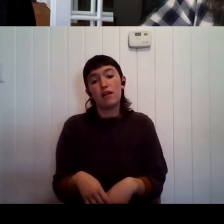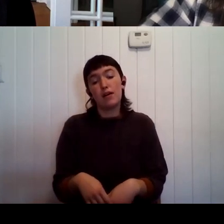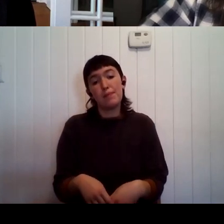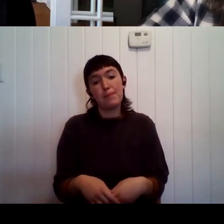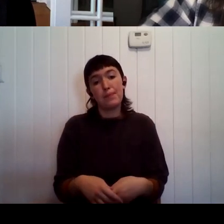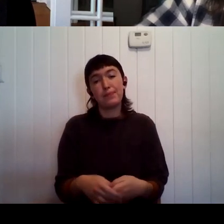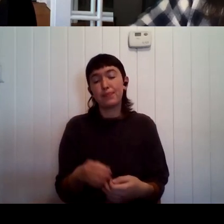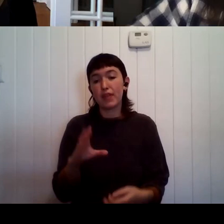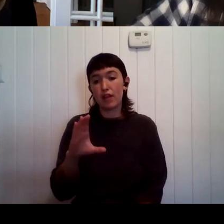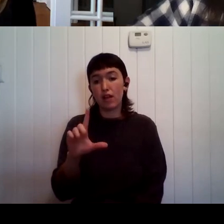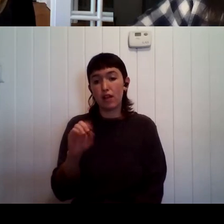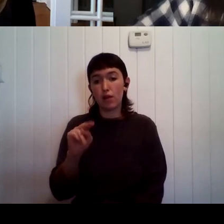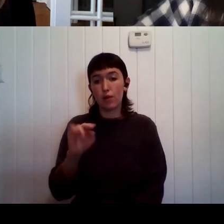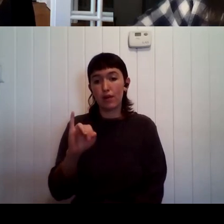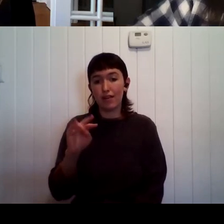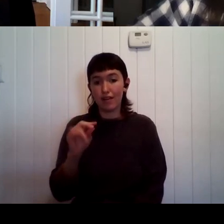cloning has existed since